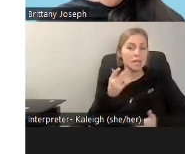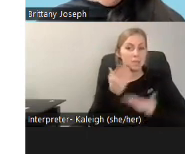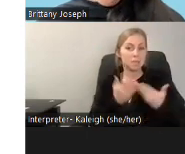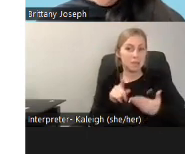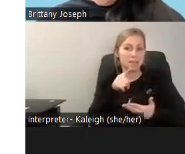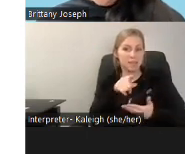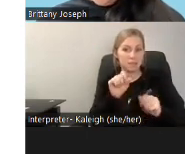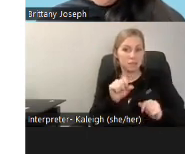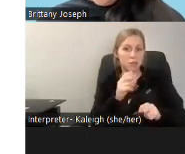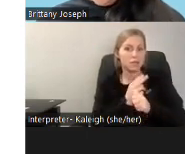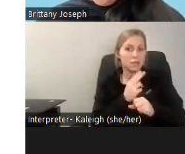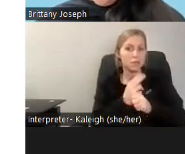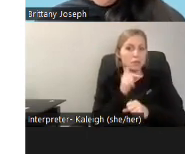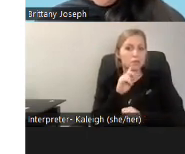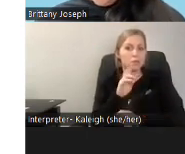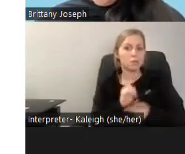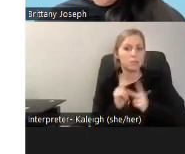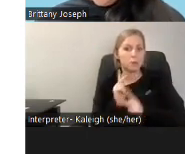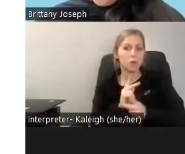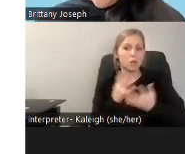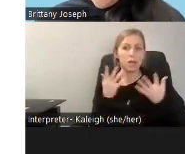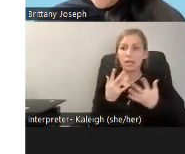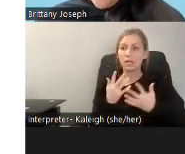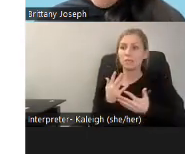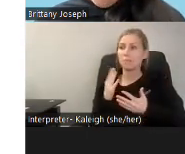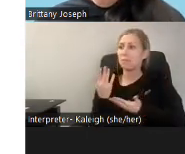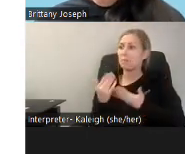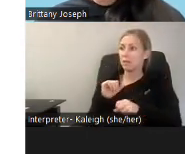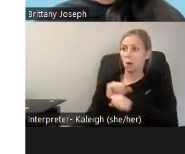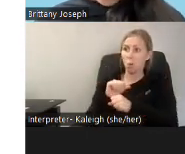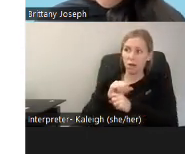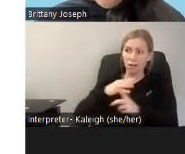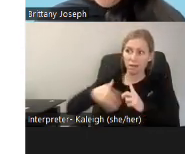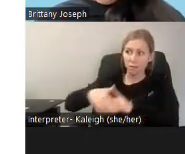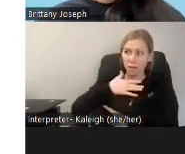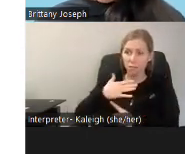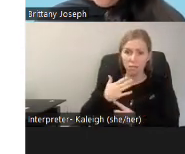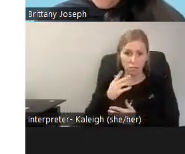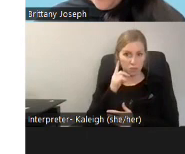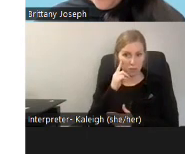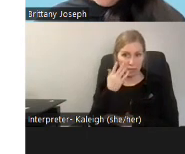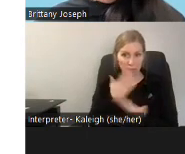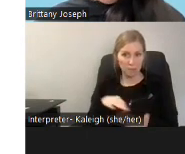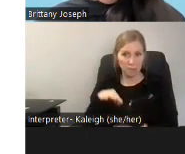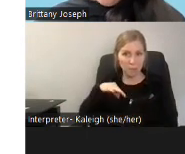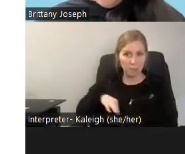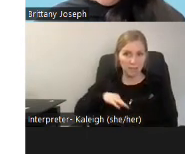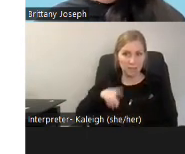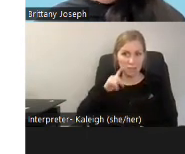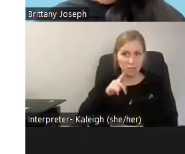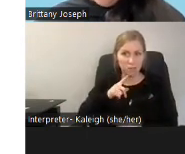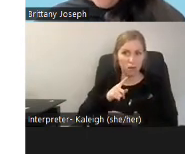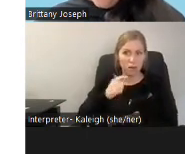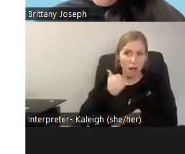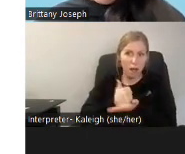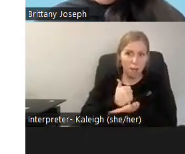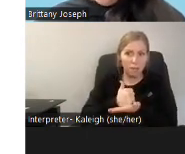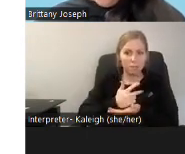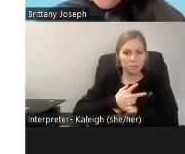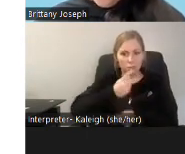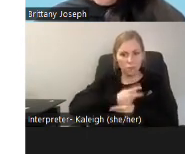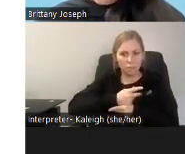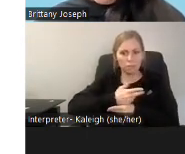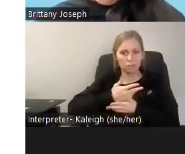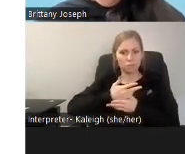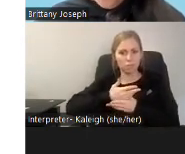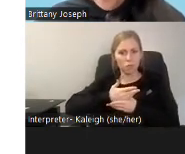this for folks, like even in a work environment. Do you think maybe it'd be useful for people to help keep, tasks that they